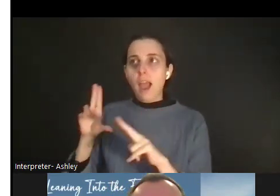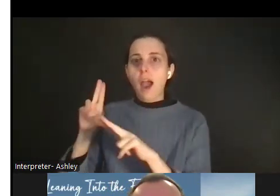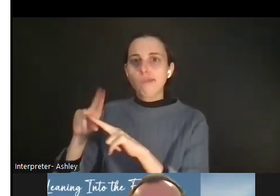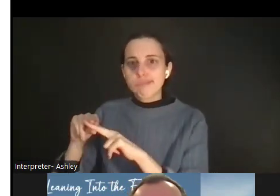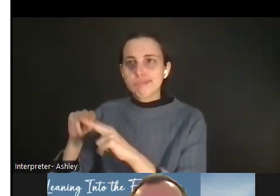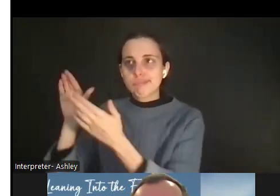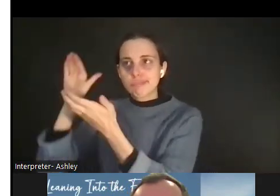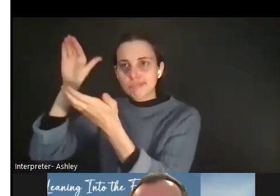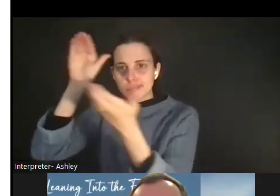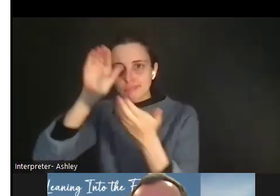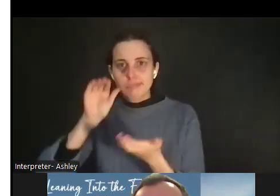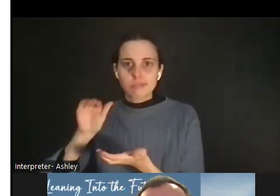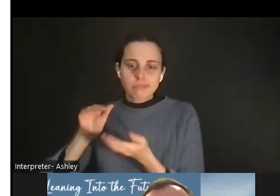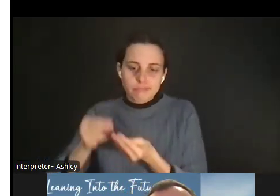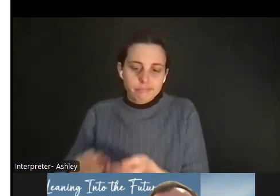reducing